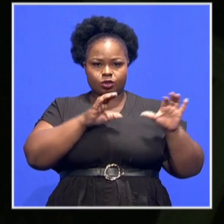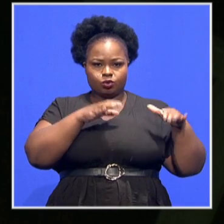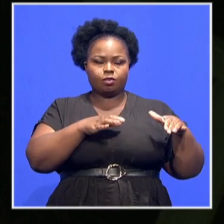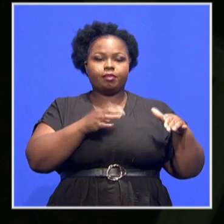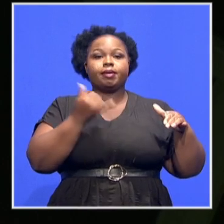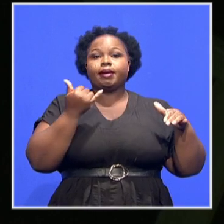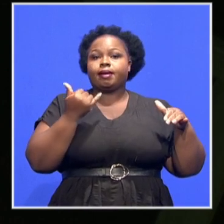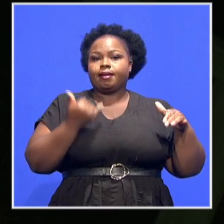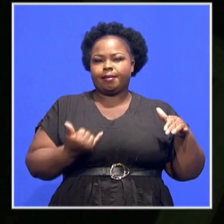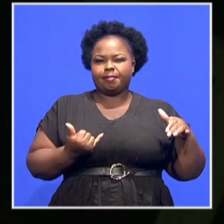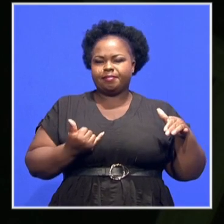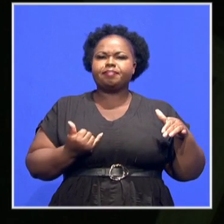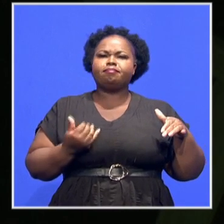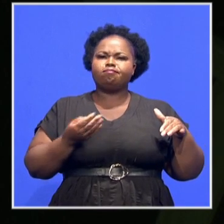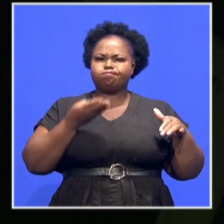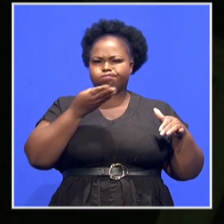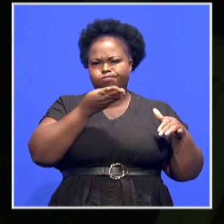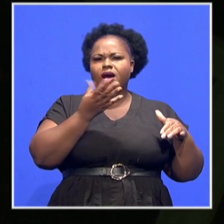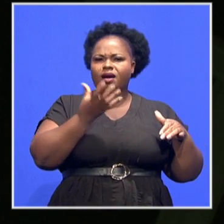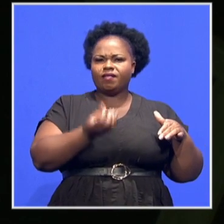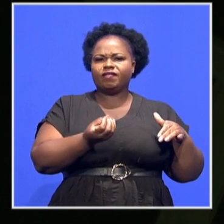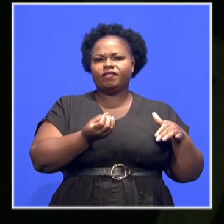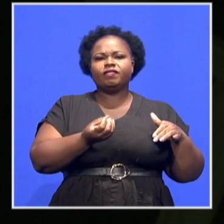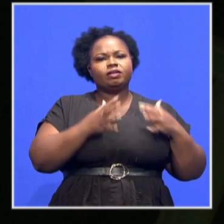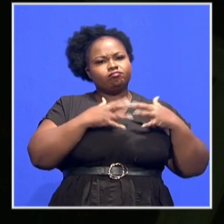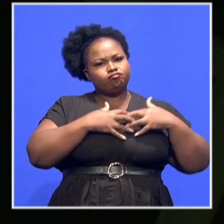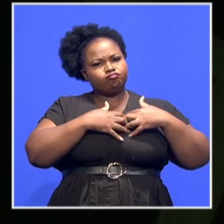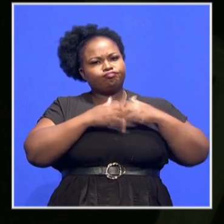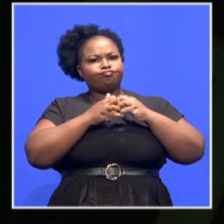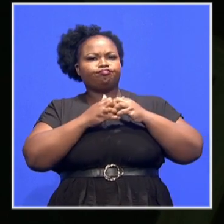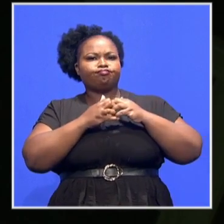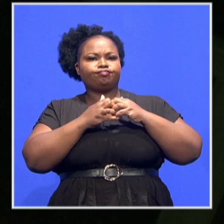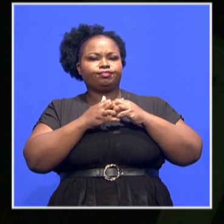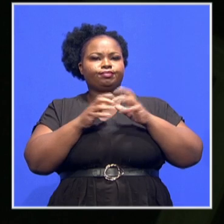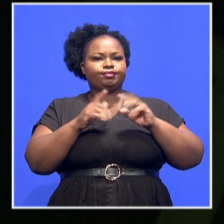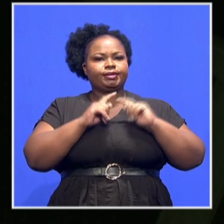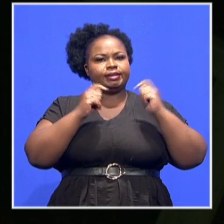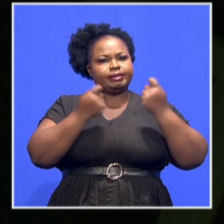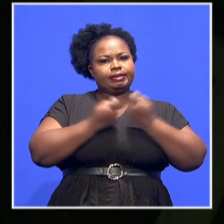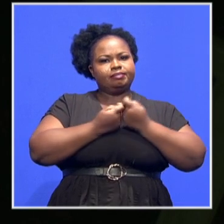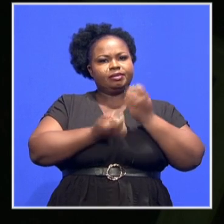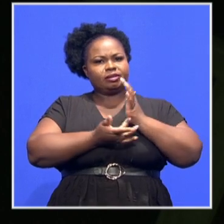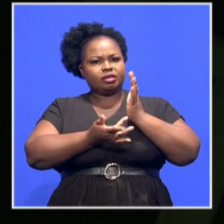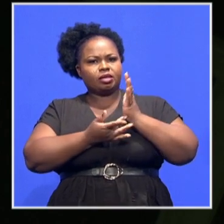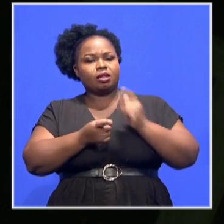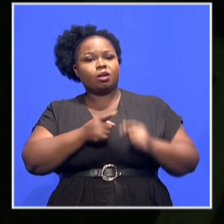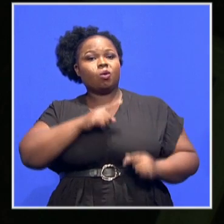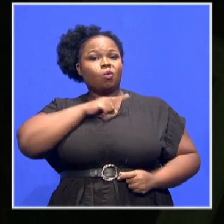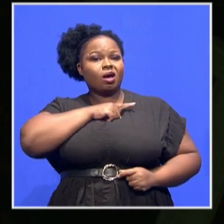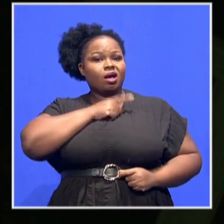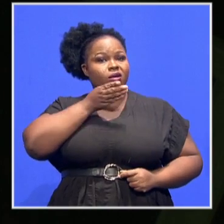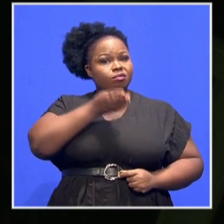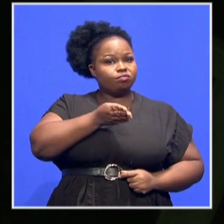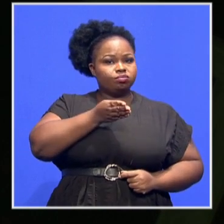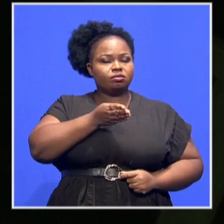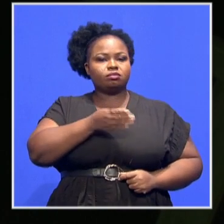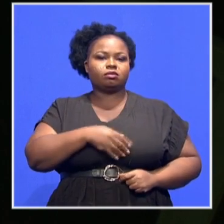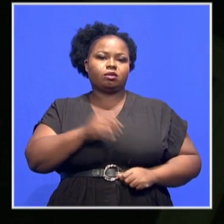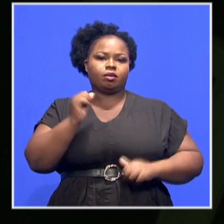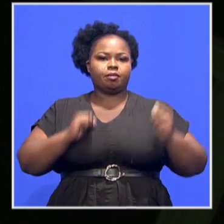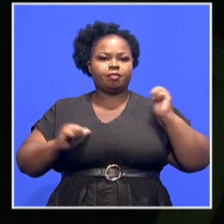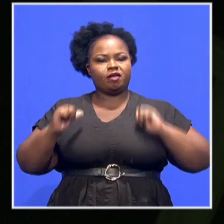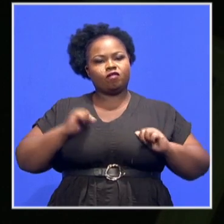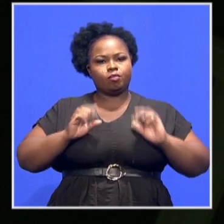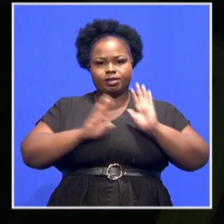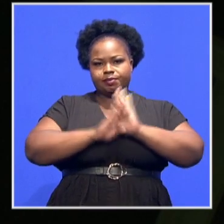assembled experienced technical teams to improve performance and to recover capacity at